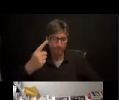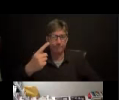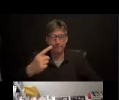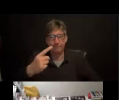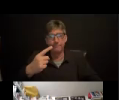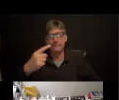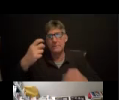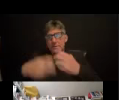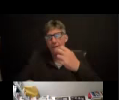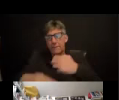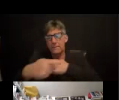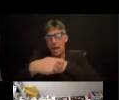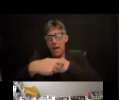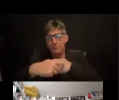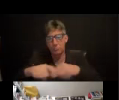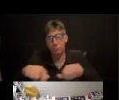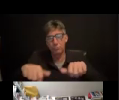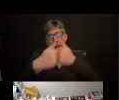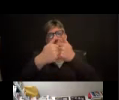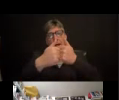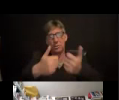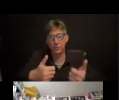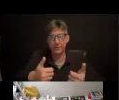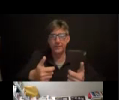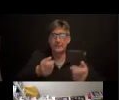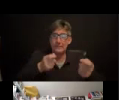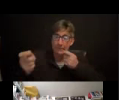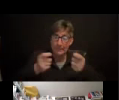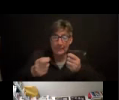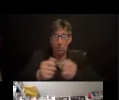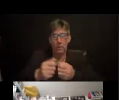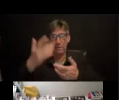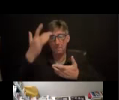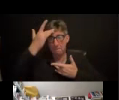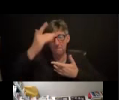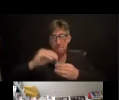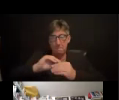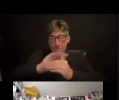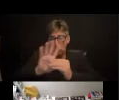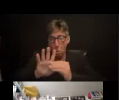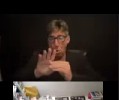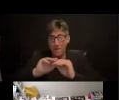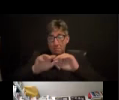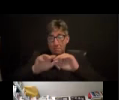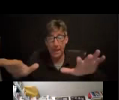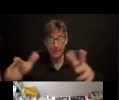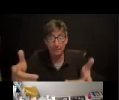had to navigate in dealing with the coronavirus pandemic. But with that being said,